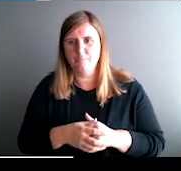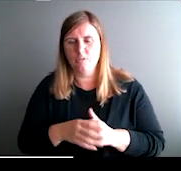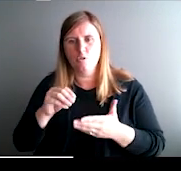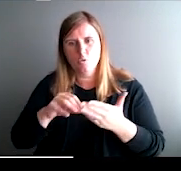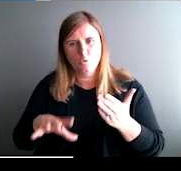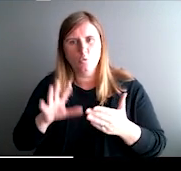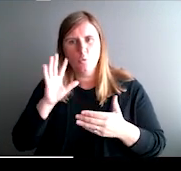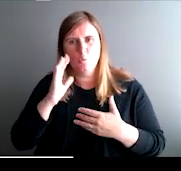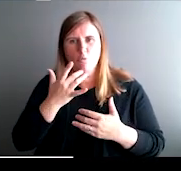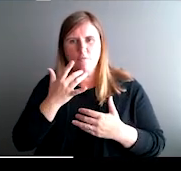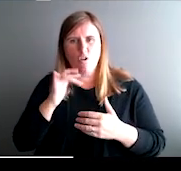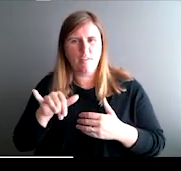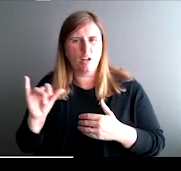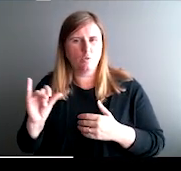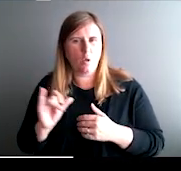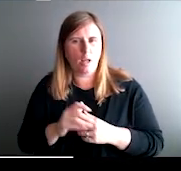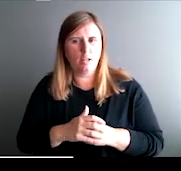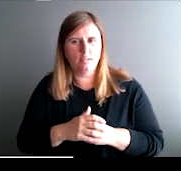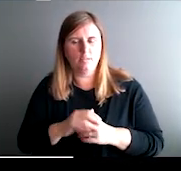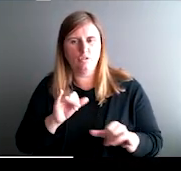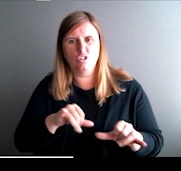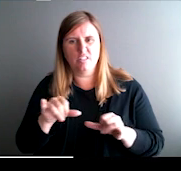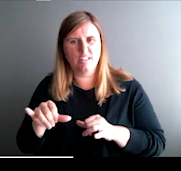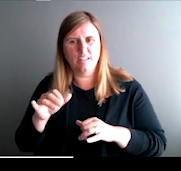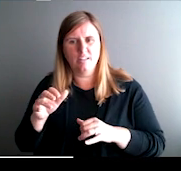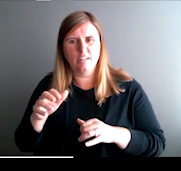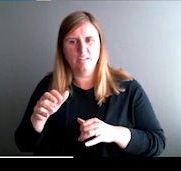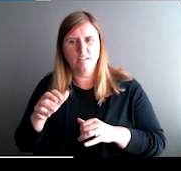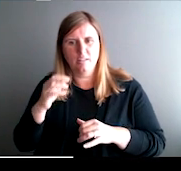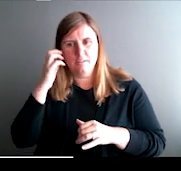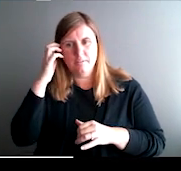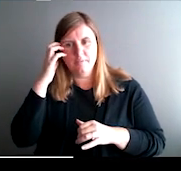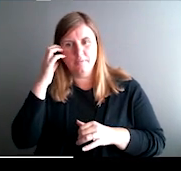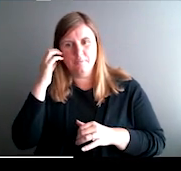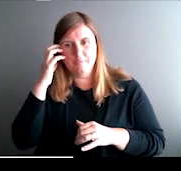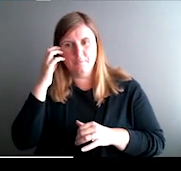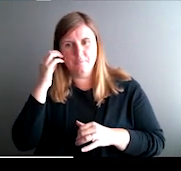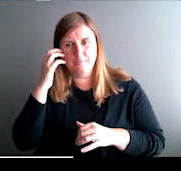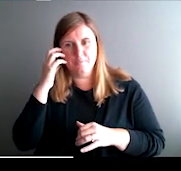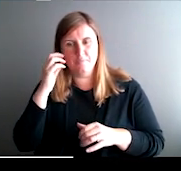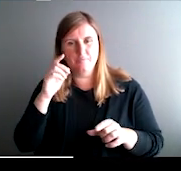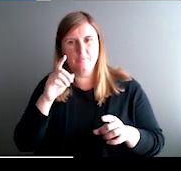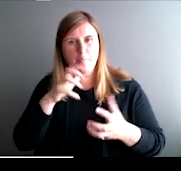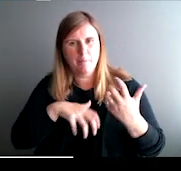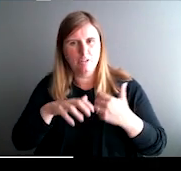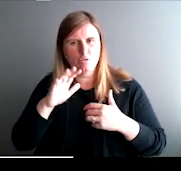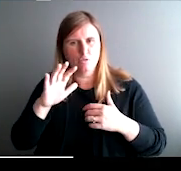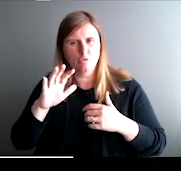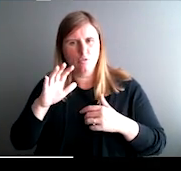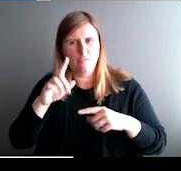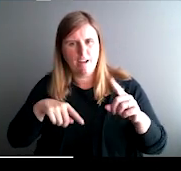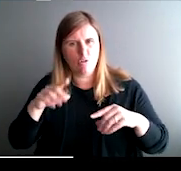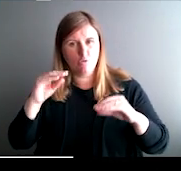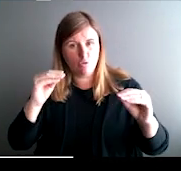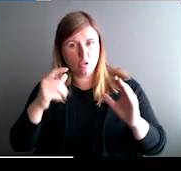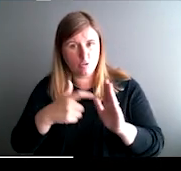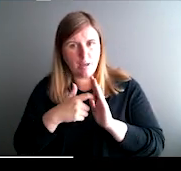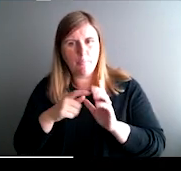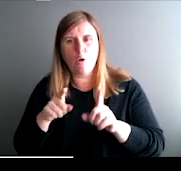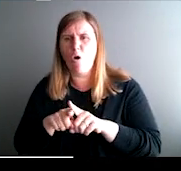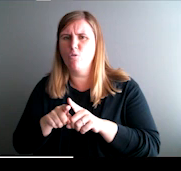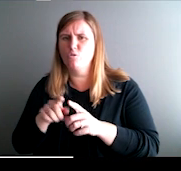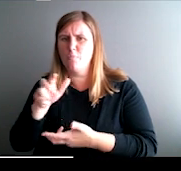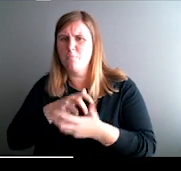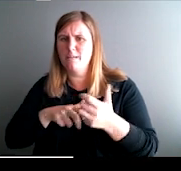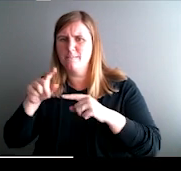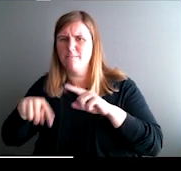Students will prefer that as well. You just as I said, mix and vary your instructional demands. You mix and vary your reinforcement too.